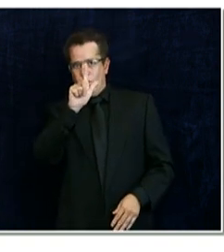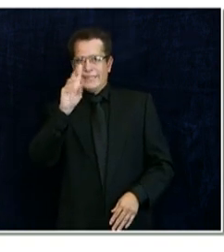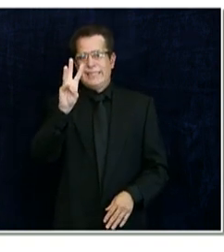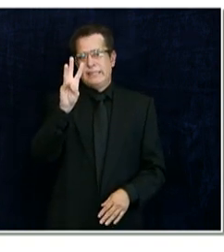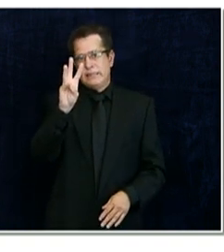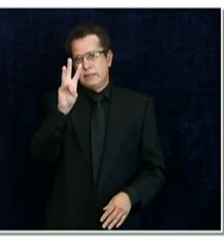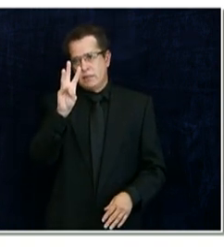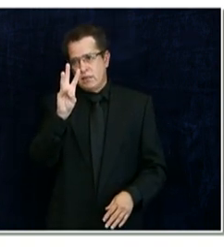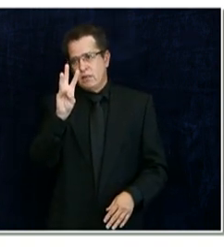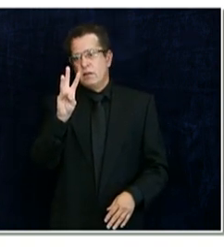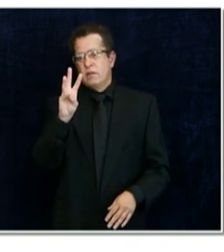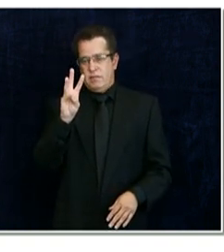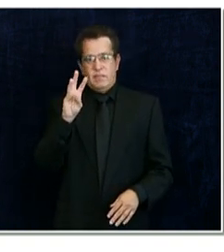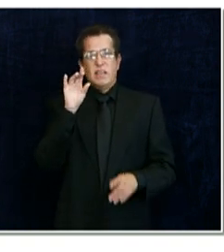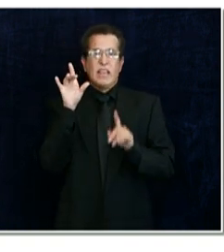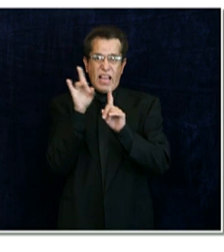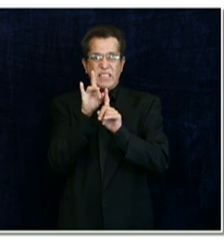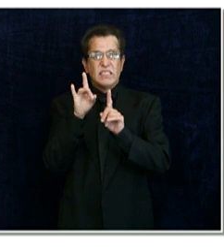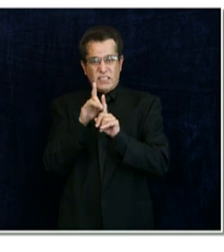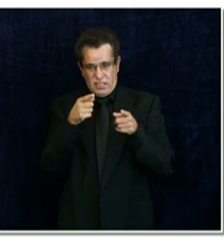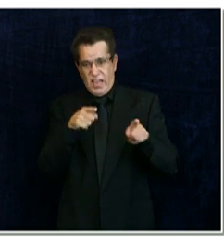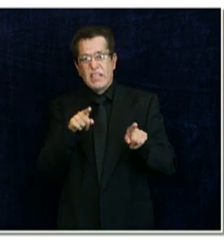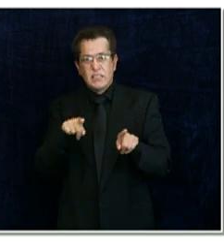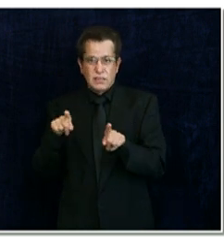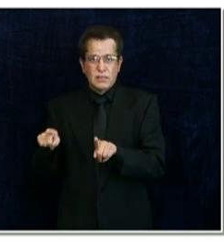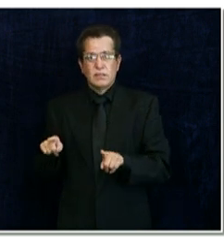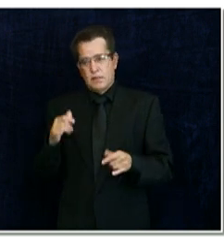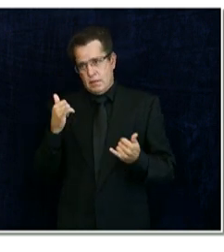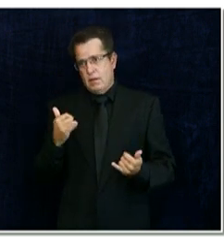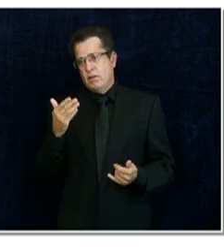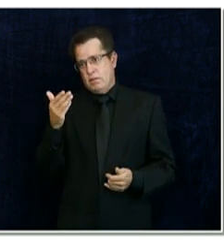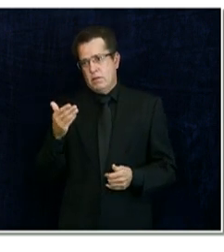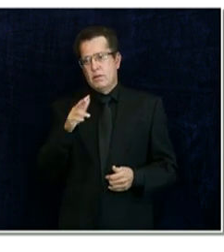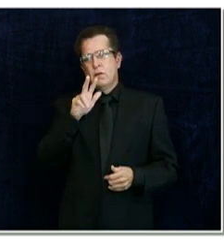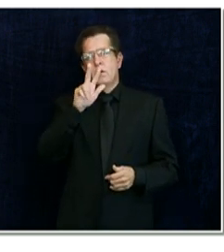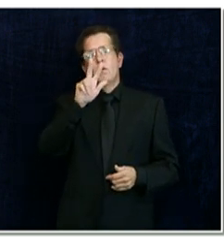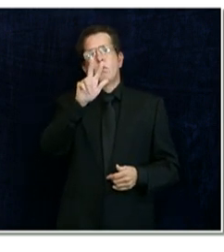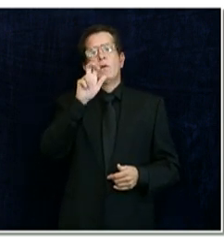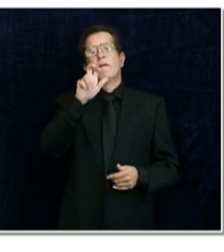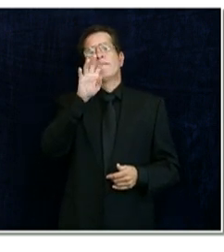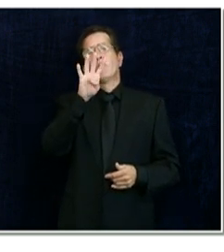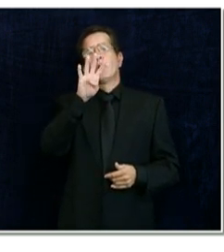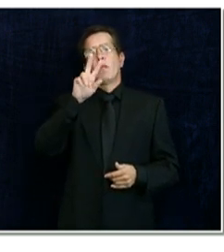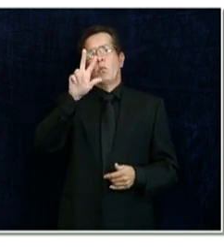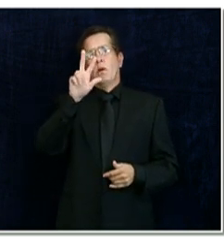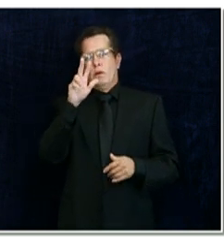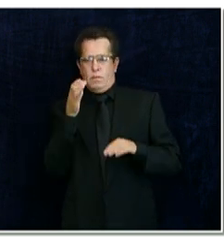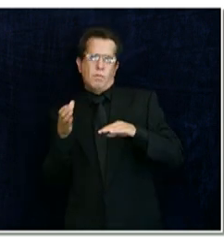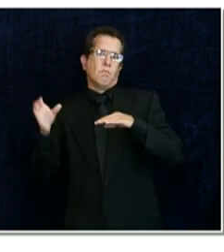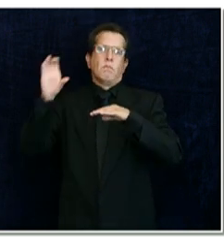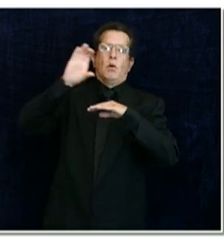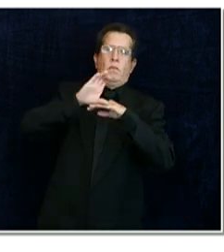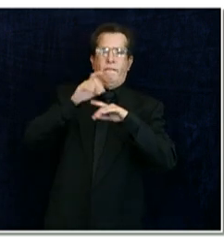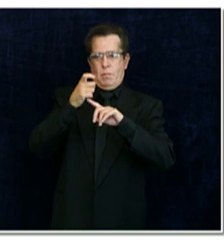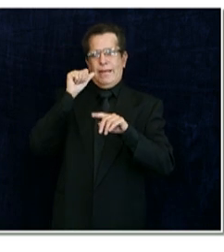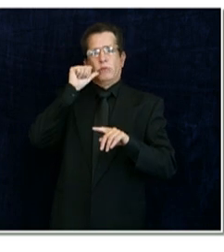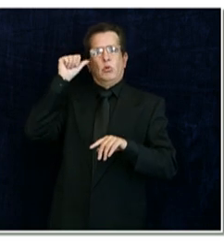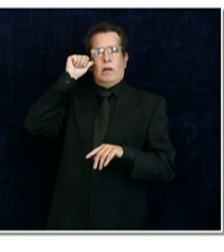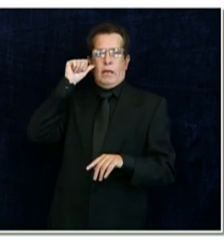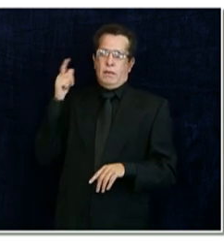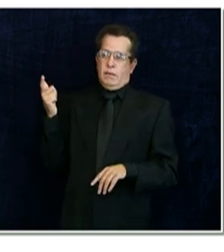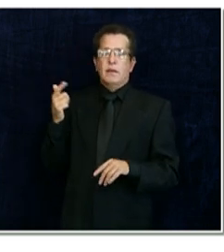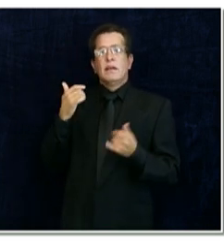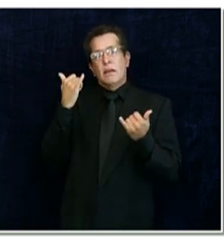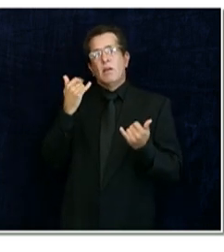30,226 cases, which is 343 more cases than yesterday. And this is